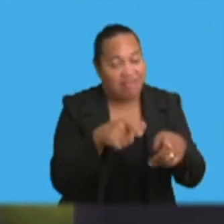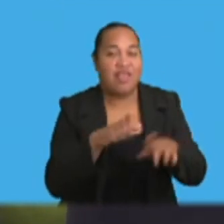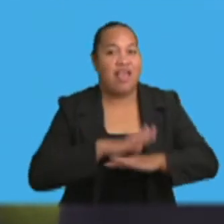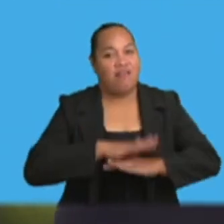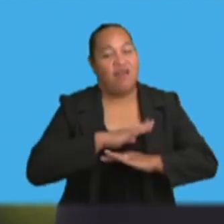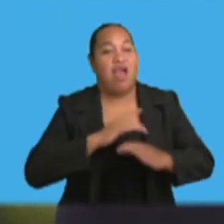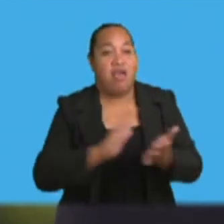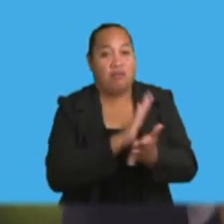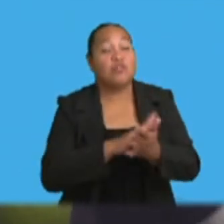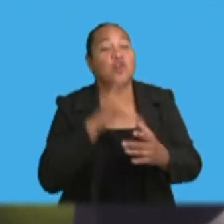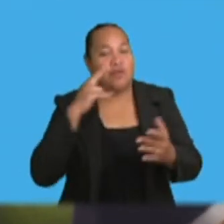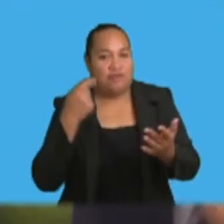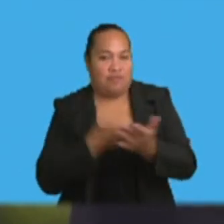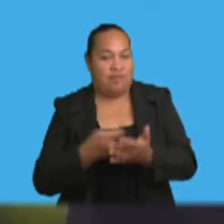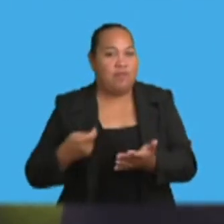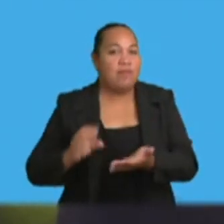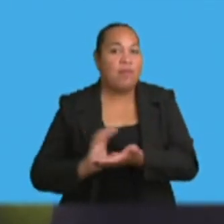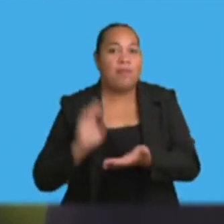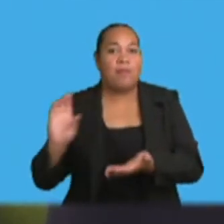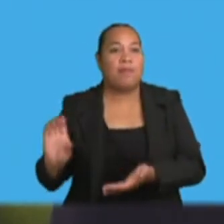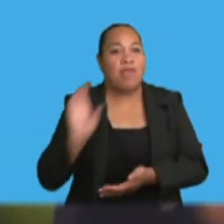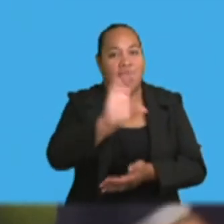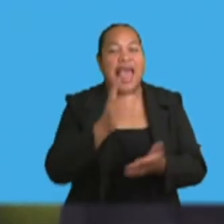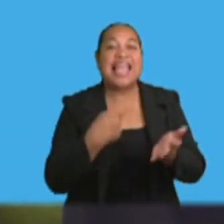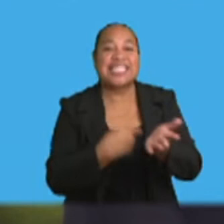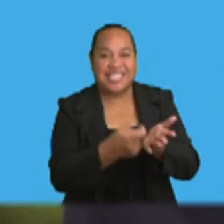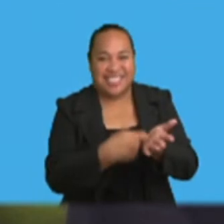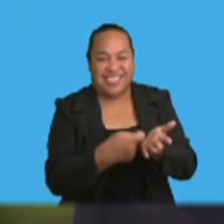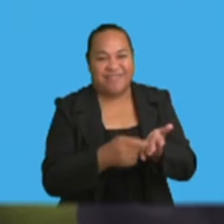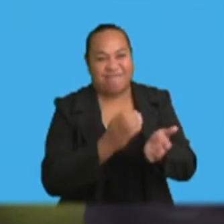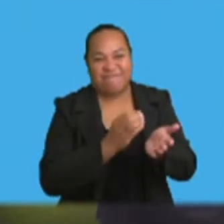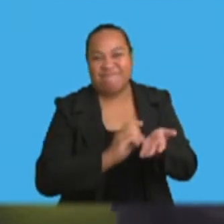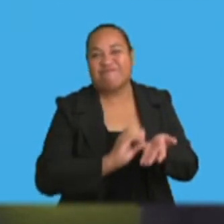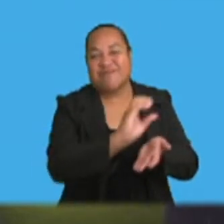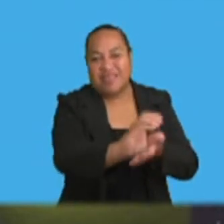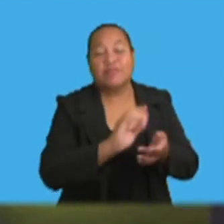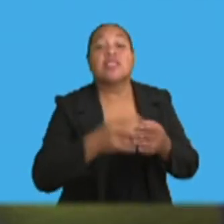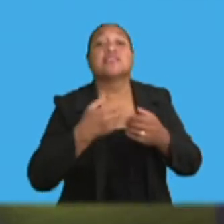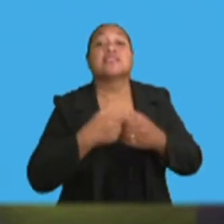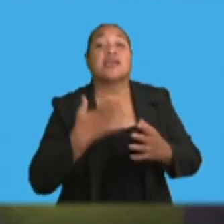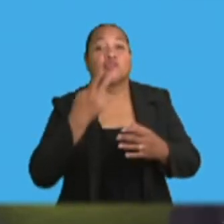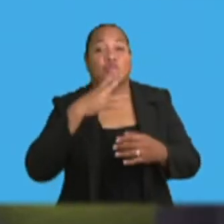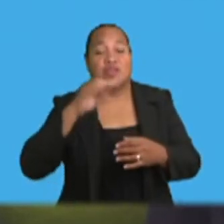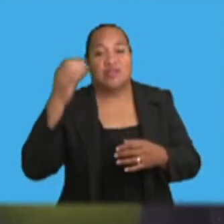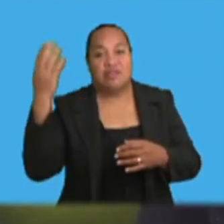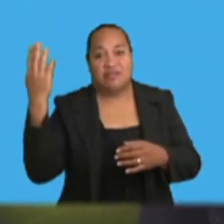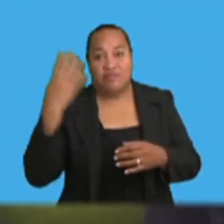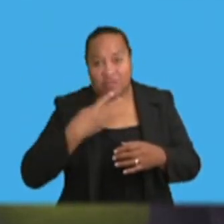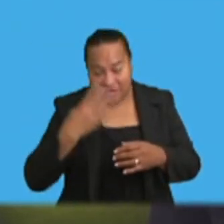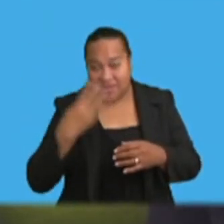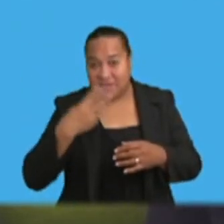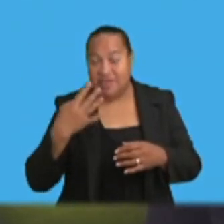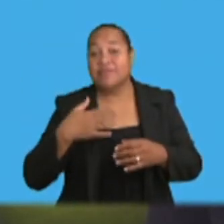bonus payout, Madam Speaker, started back in 2013, where a payout of $347,000